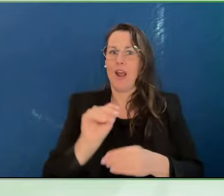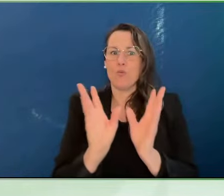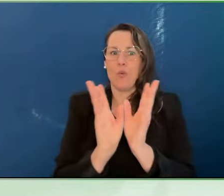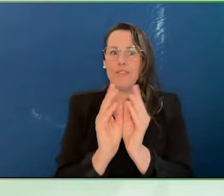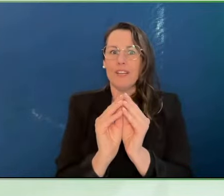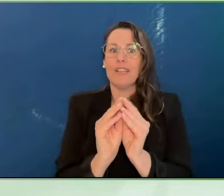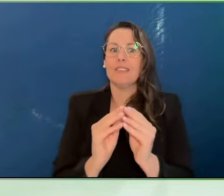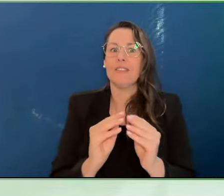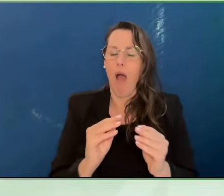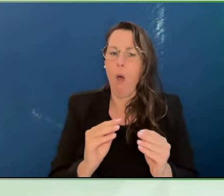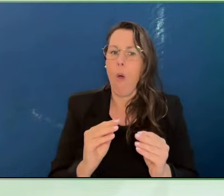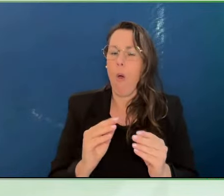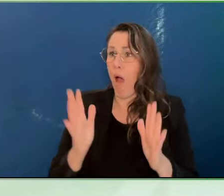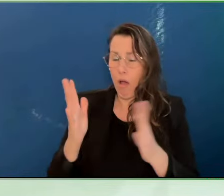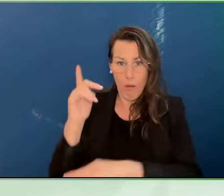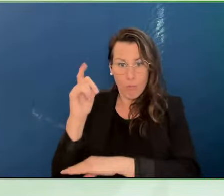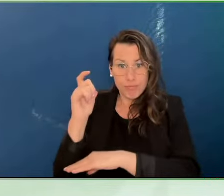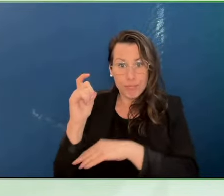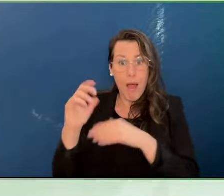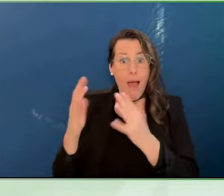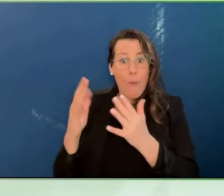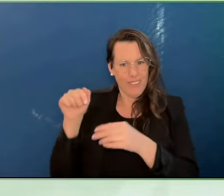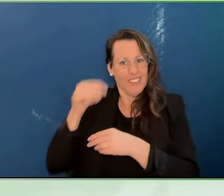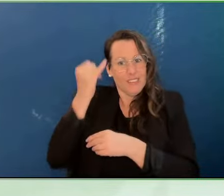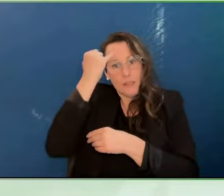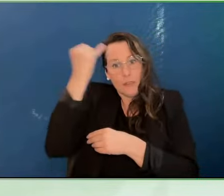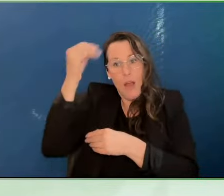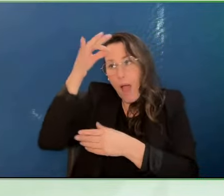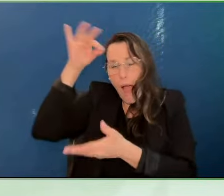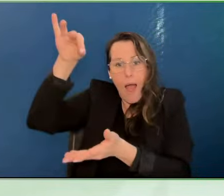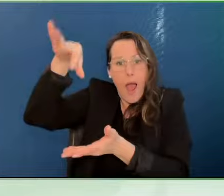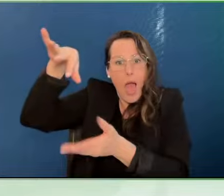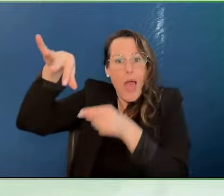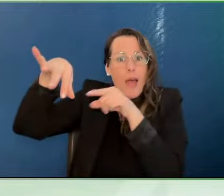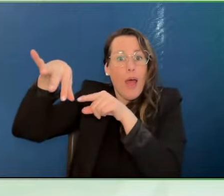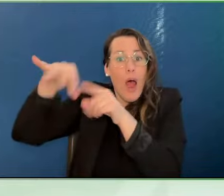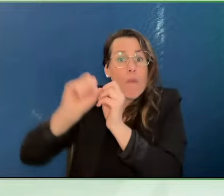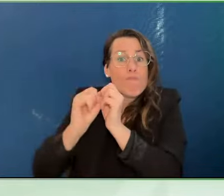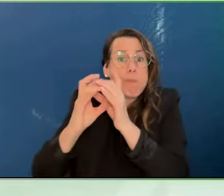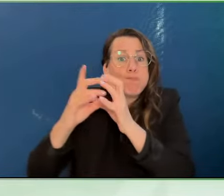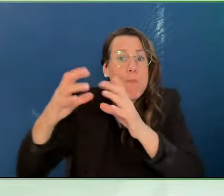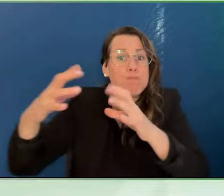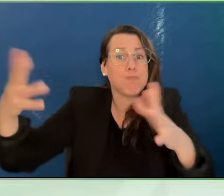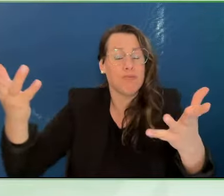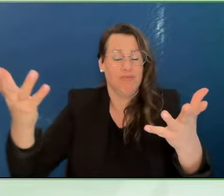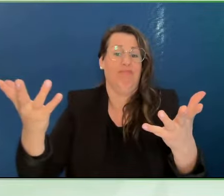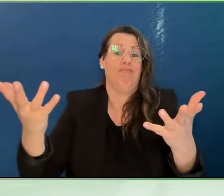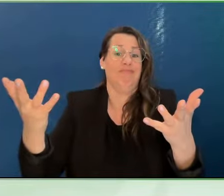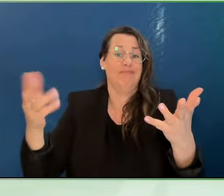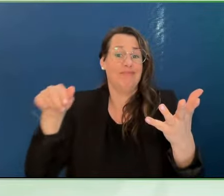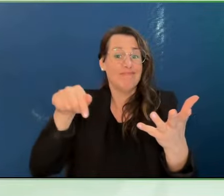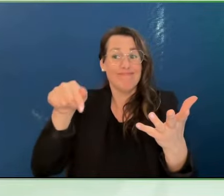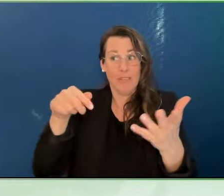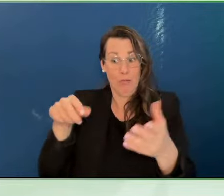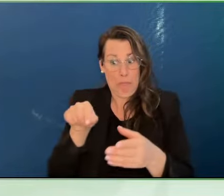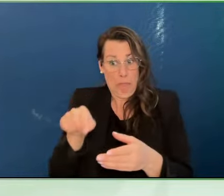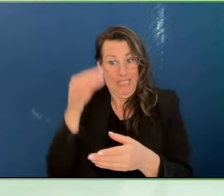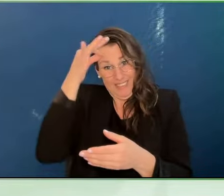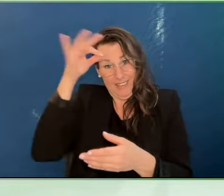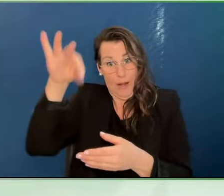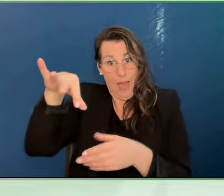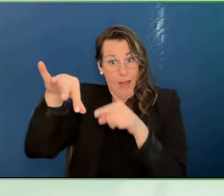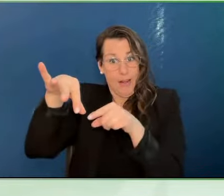technology. As you know, technology has changed the way we do things in life. But at the same time, in Africa, it's